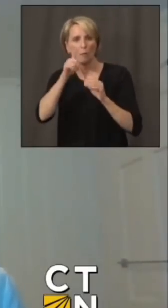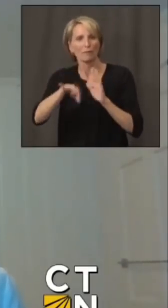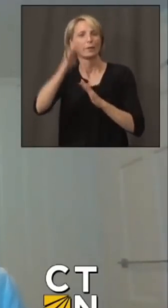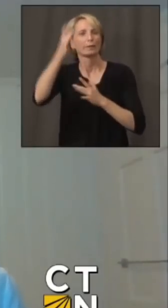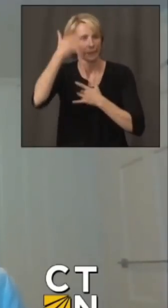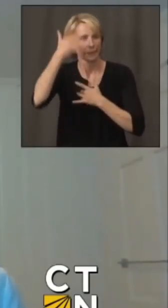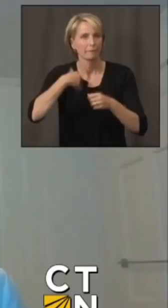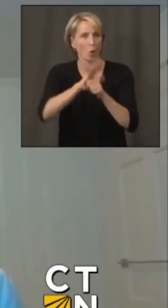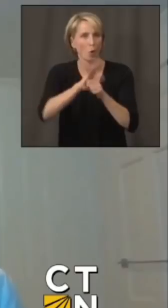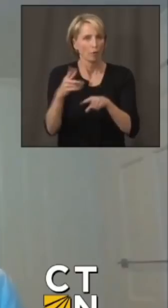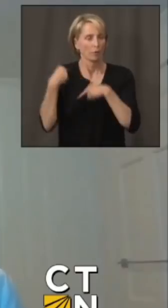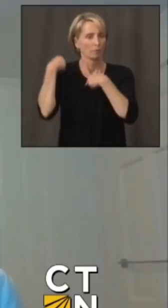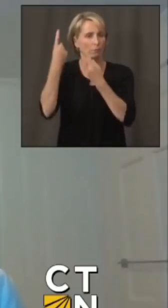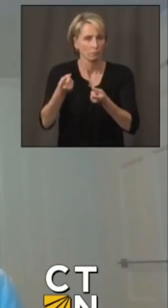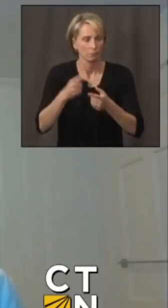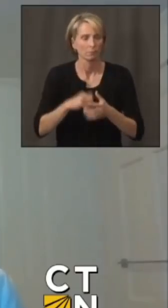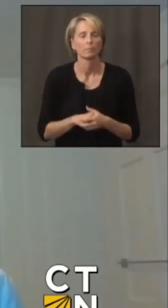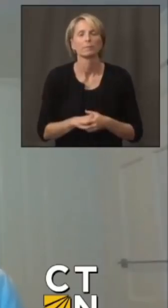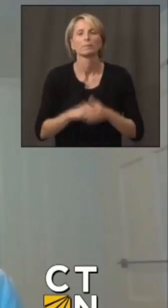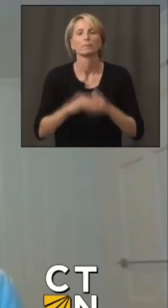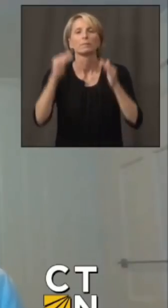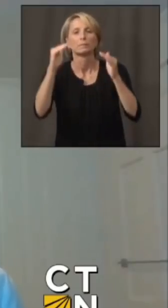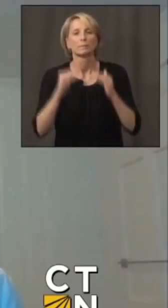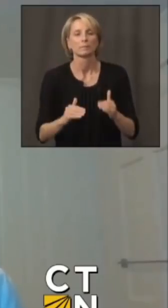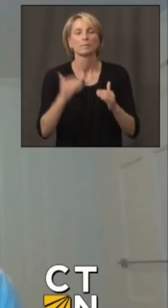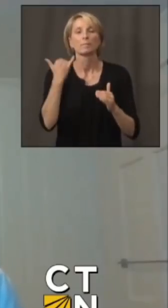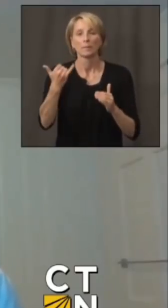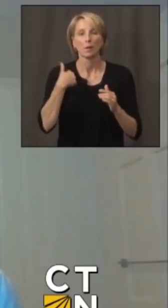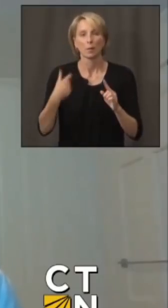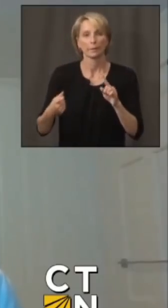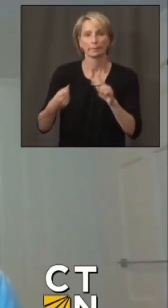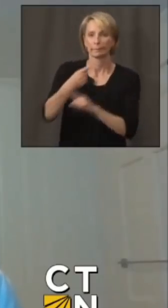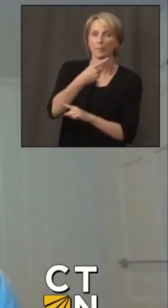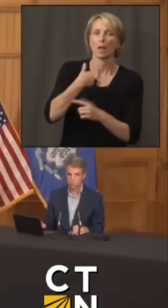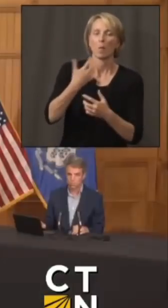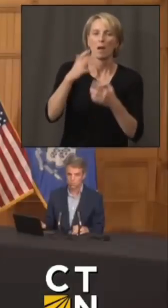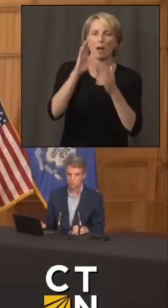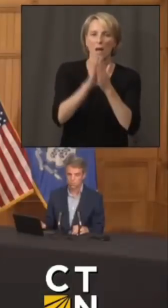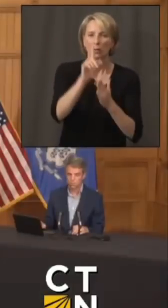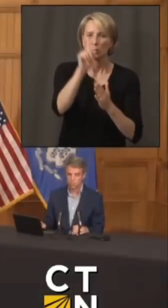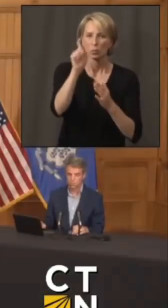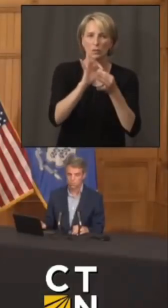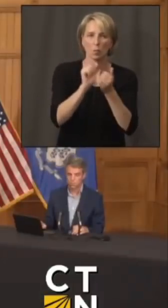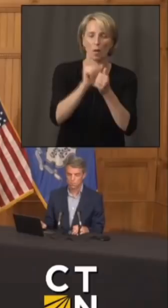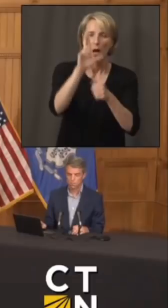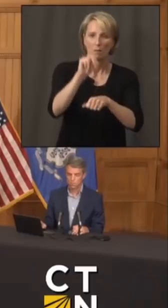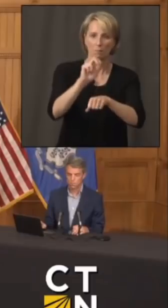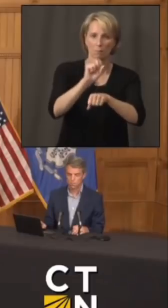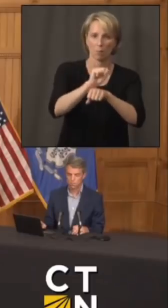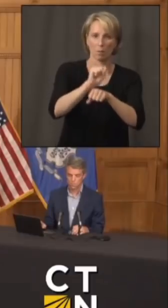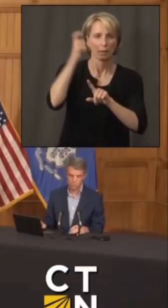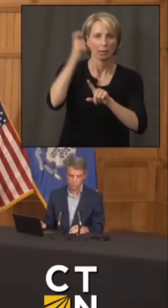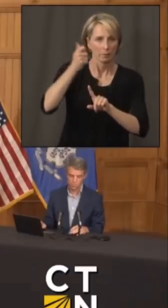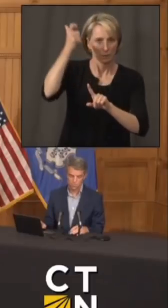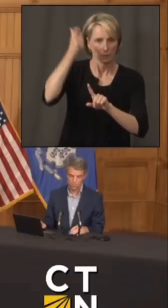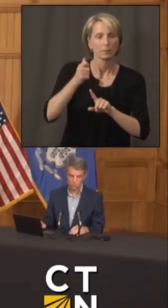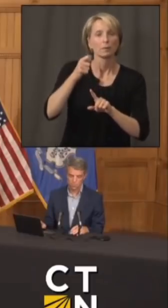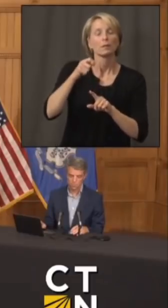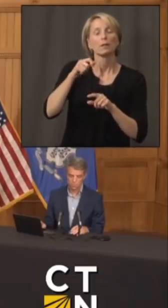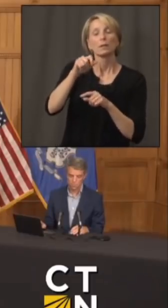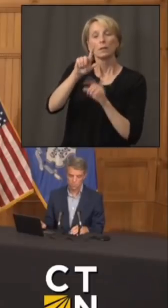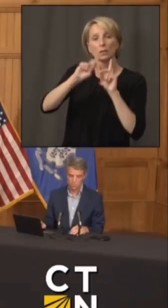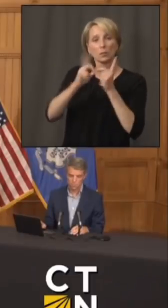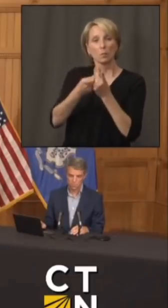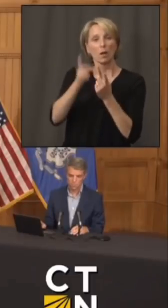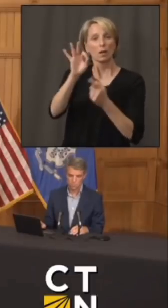Okay. And this is, I guess, an unemployment question for, I guess, the governor, Josh or Paul. The Department of Labor was